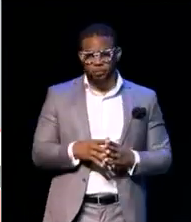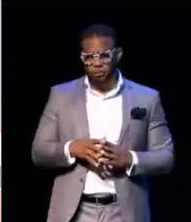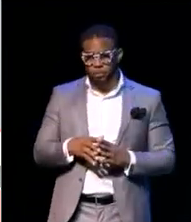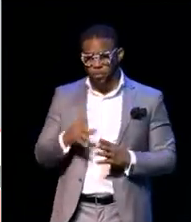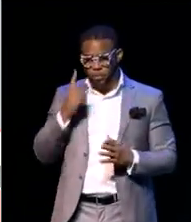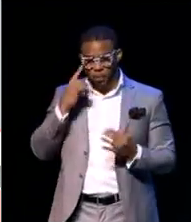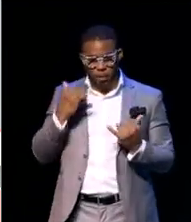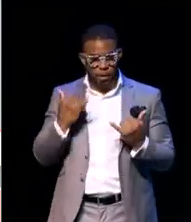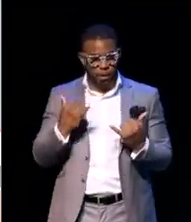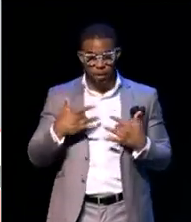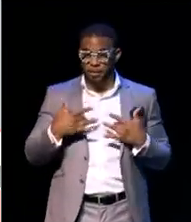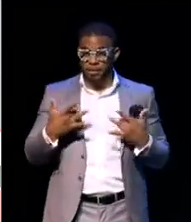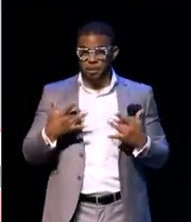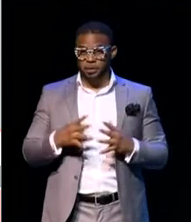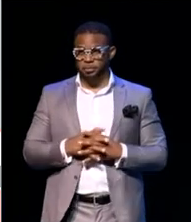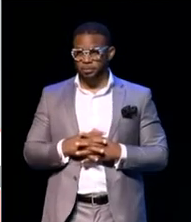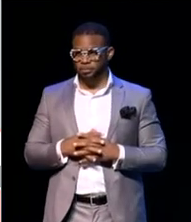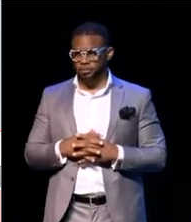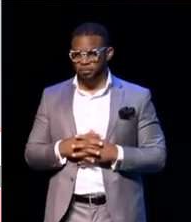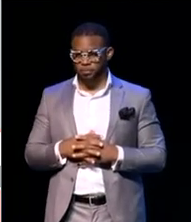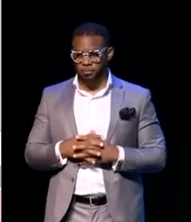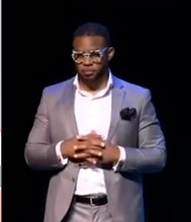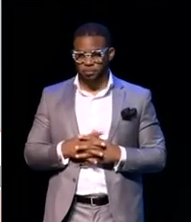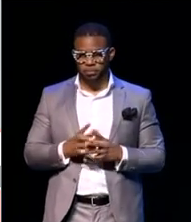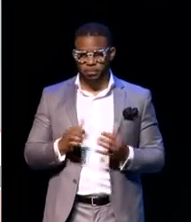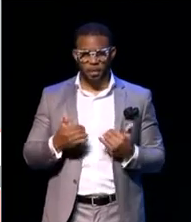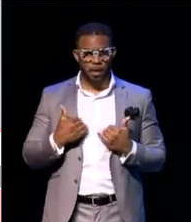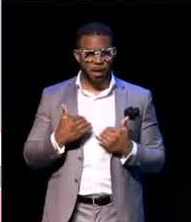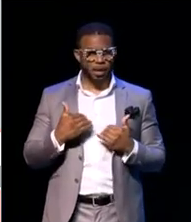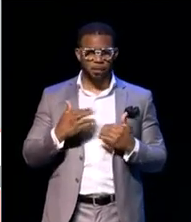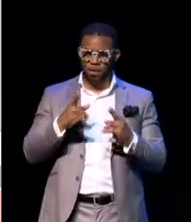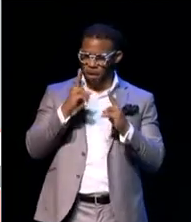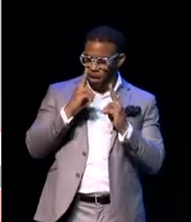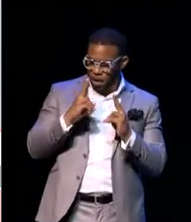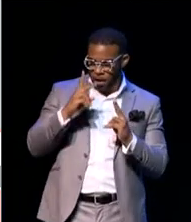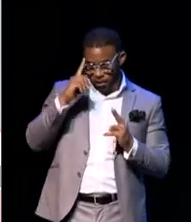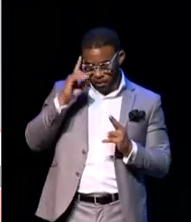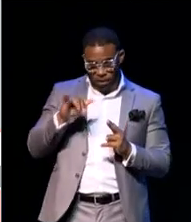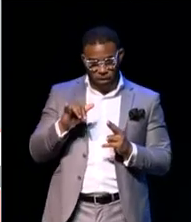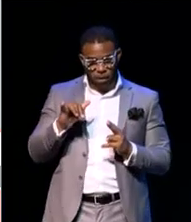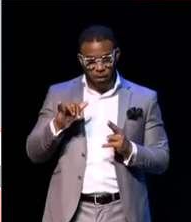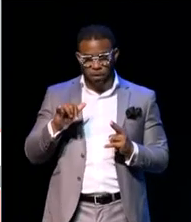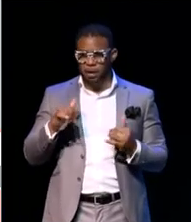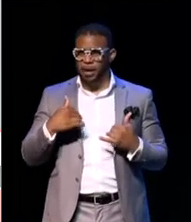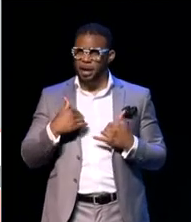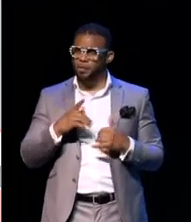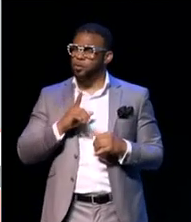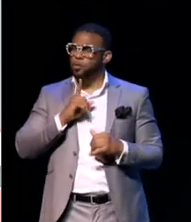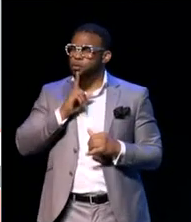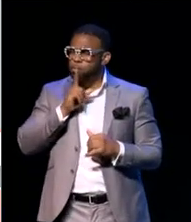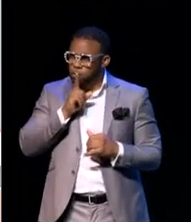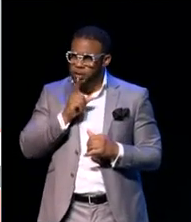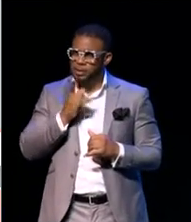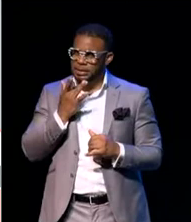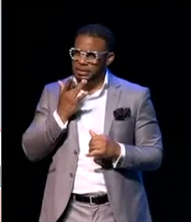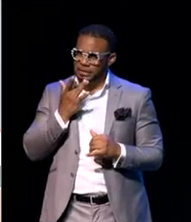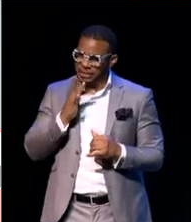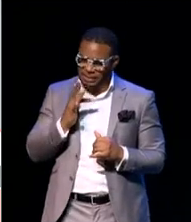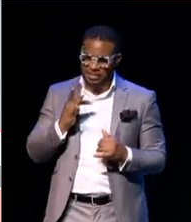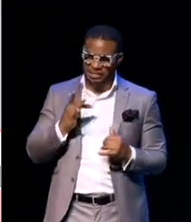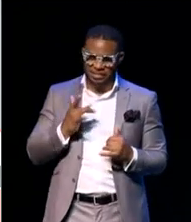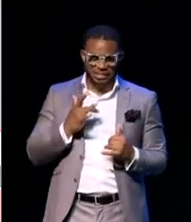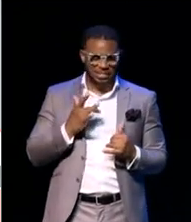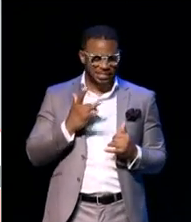for today's event. I have a great honor, and I think that we have a real treat in store for